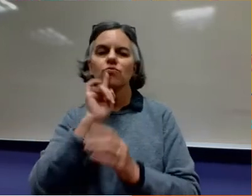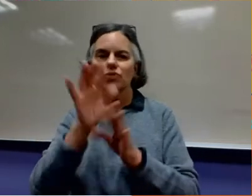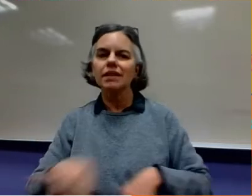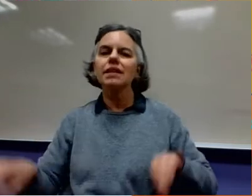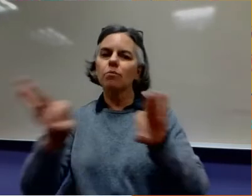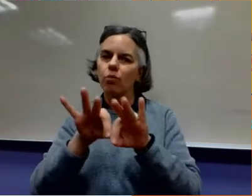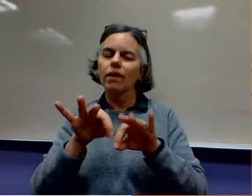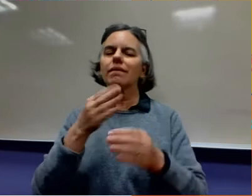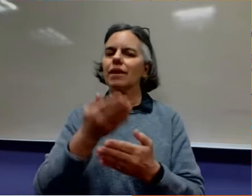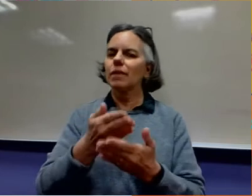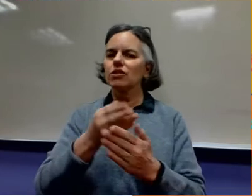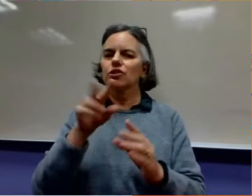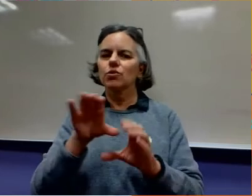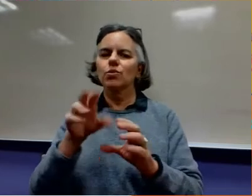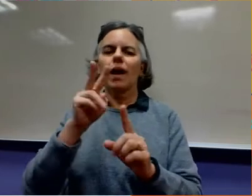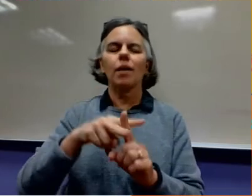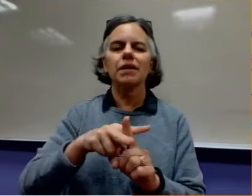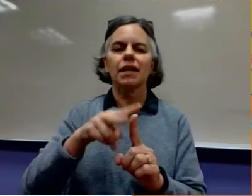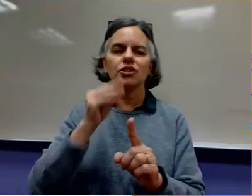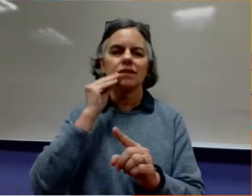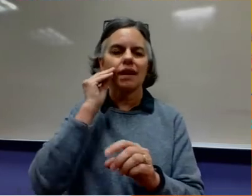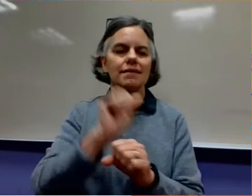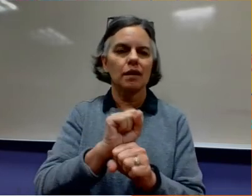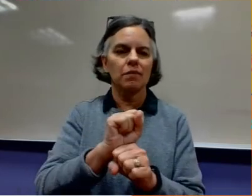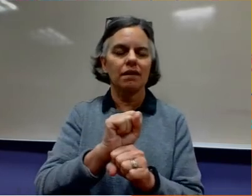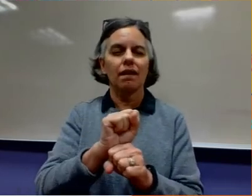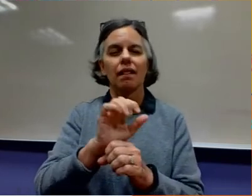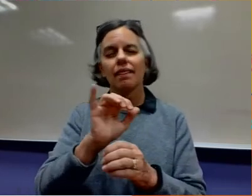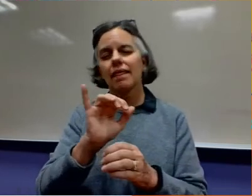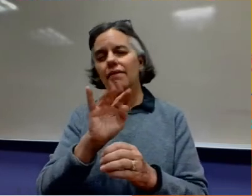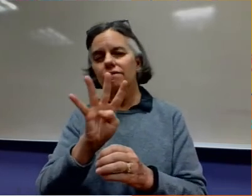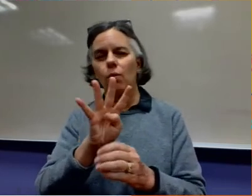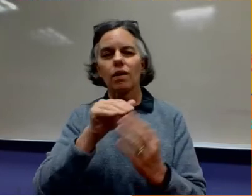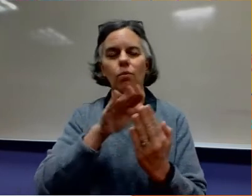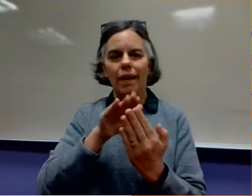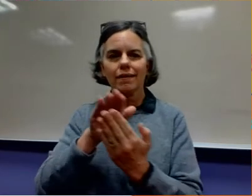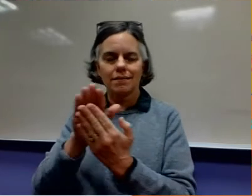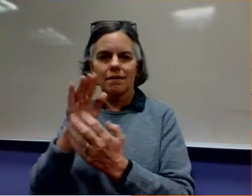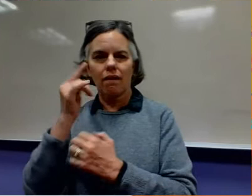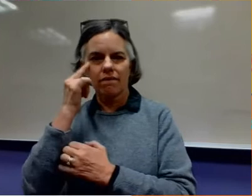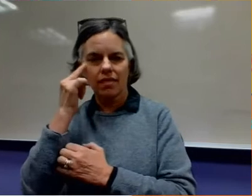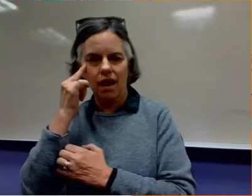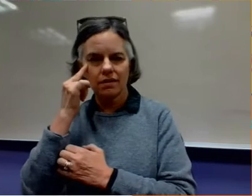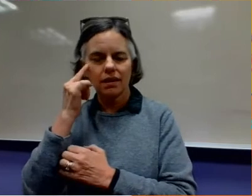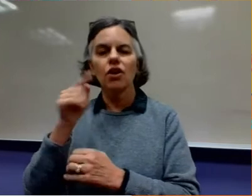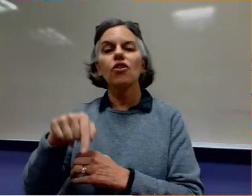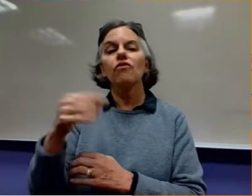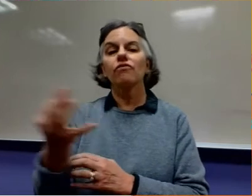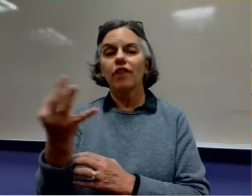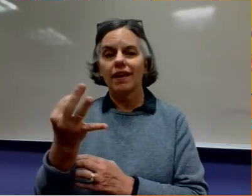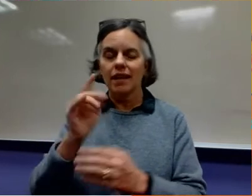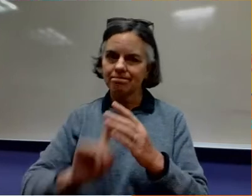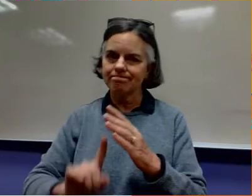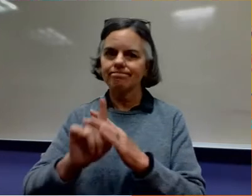make sure to do these application assignments. That one is about 4 ways of thought. Friday, you'll